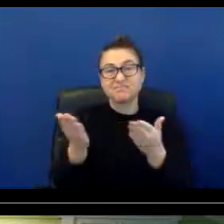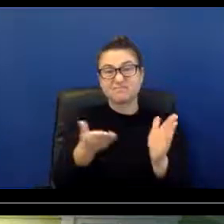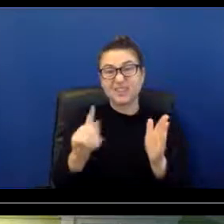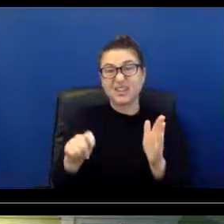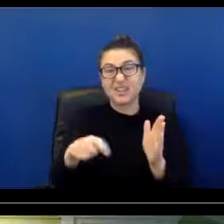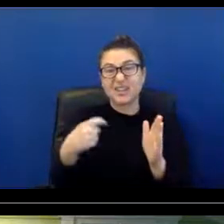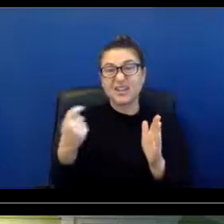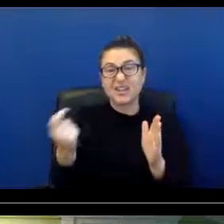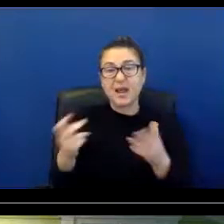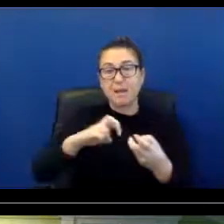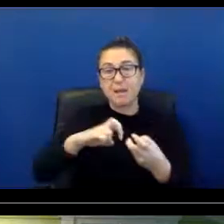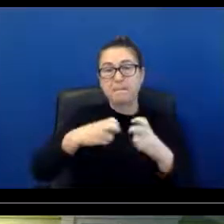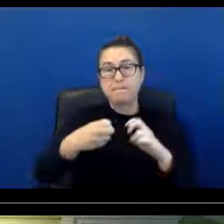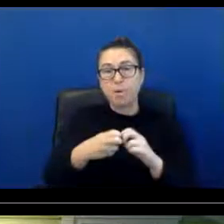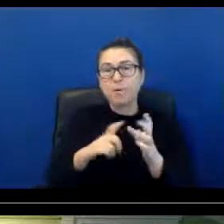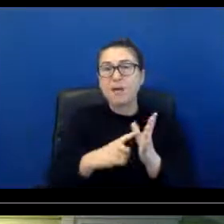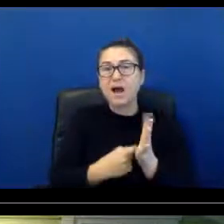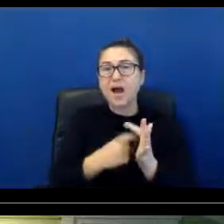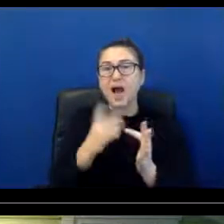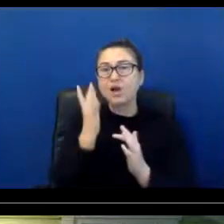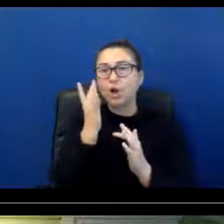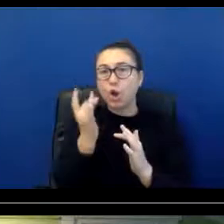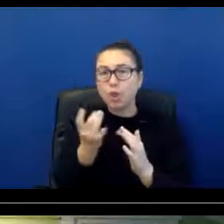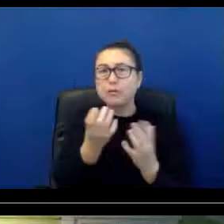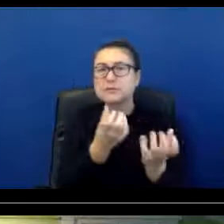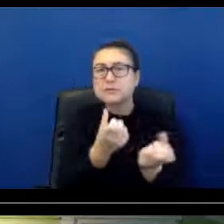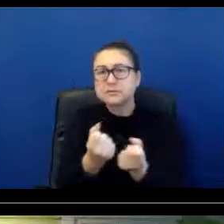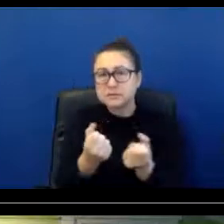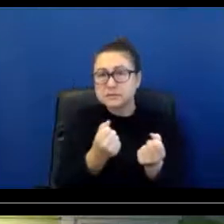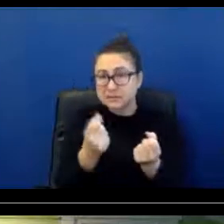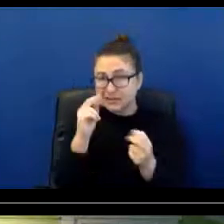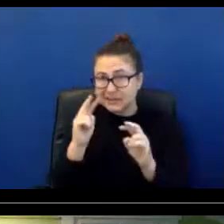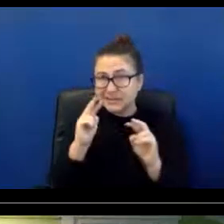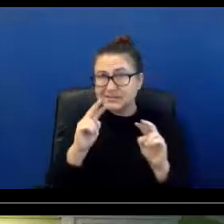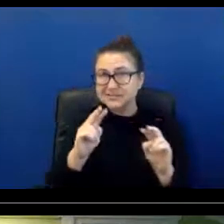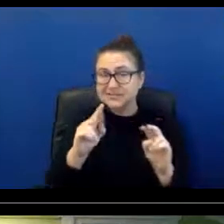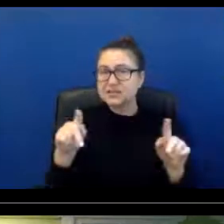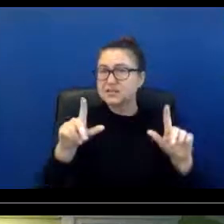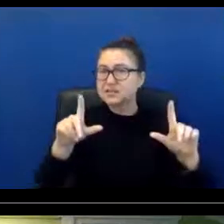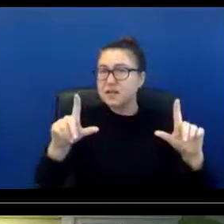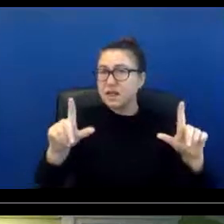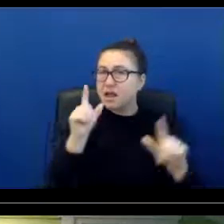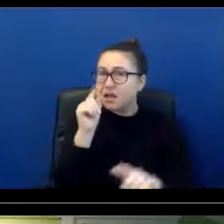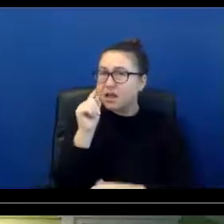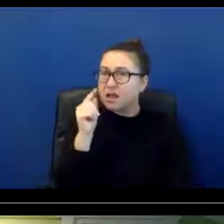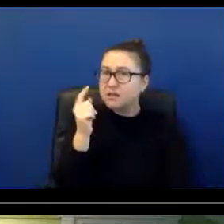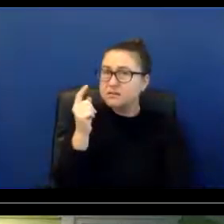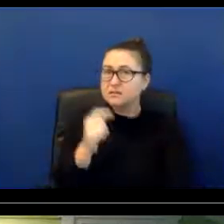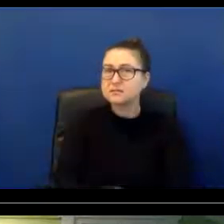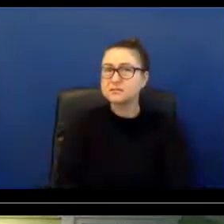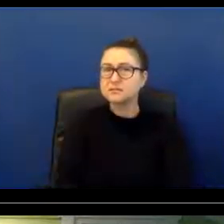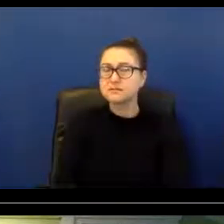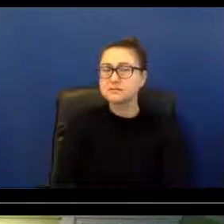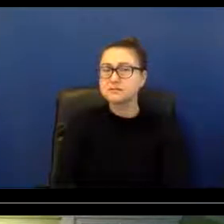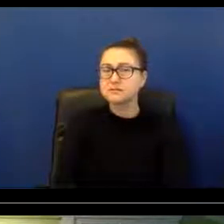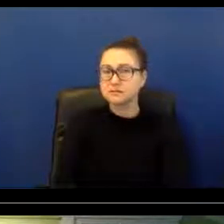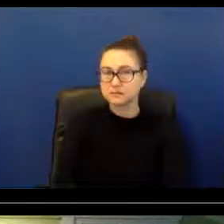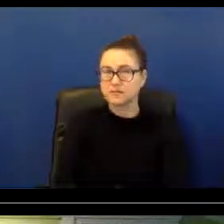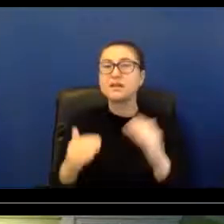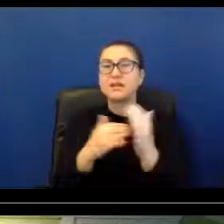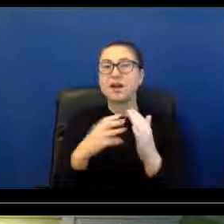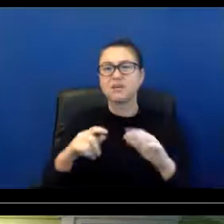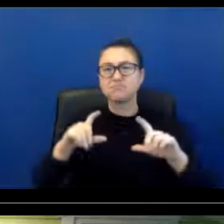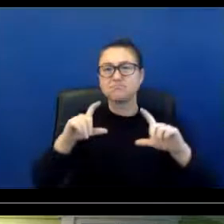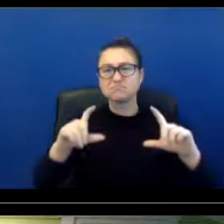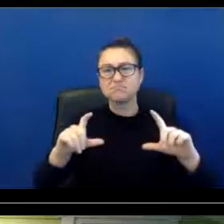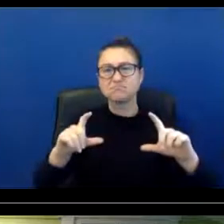which shows us that neighbour problems are common. And here's some